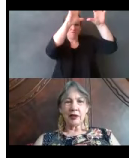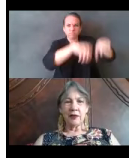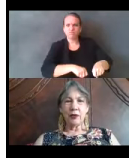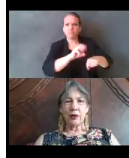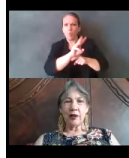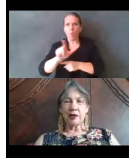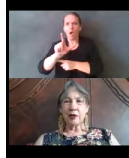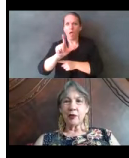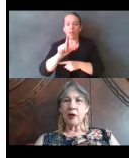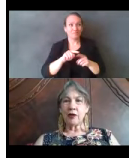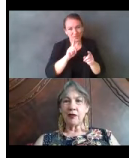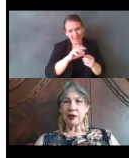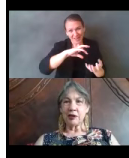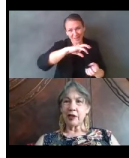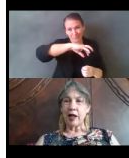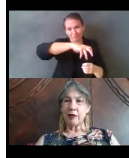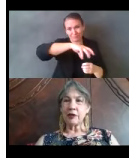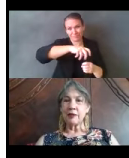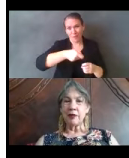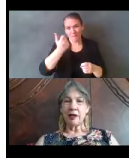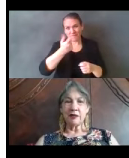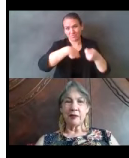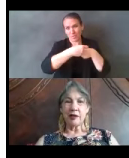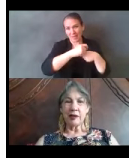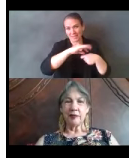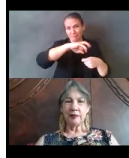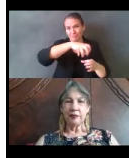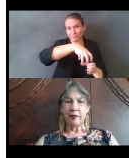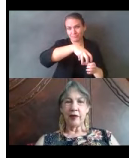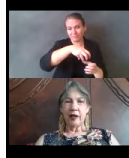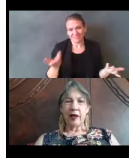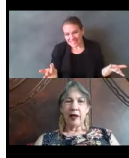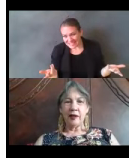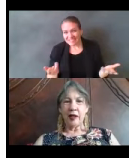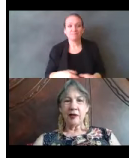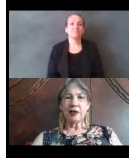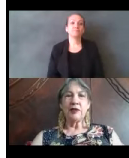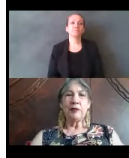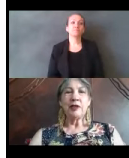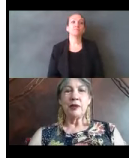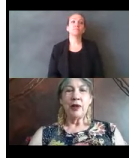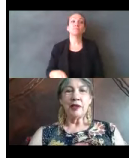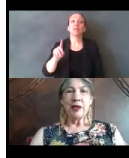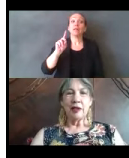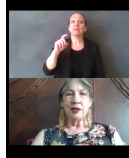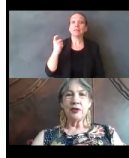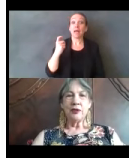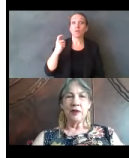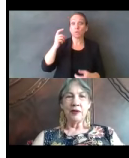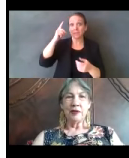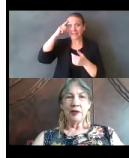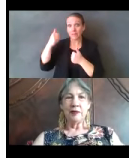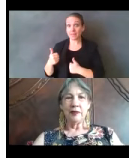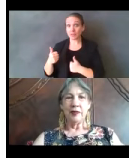And loss of coordination or motor functions can happen with some kinds of dementia. A diagnosis of dementia requires at least 2